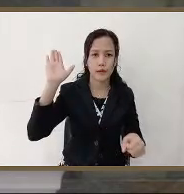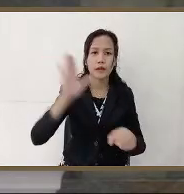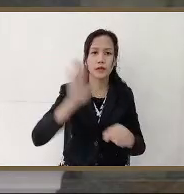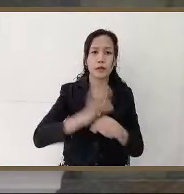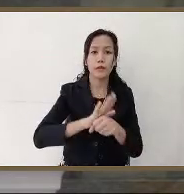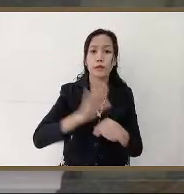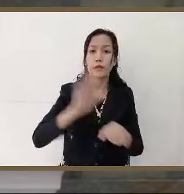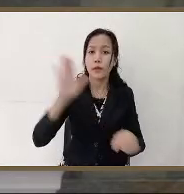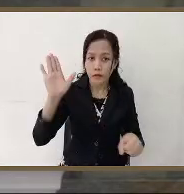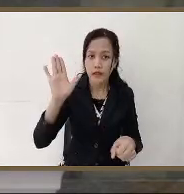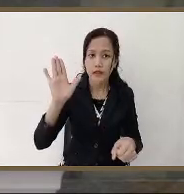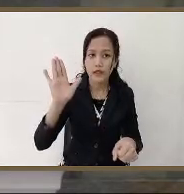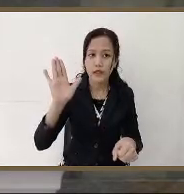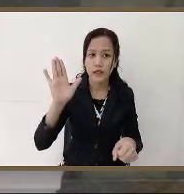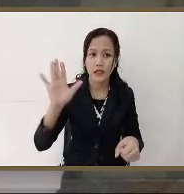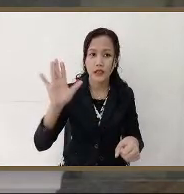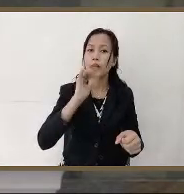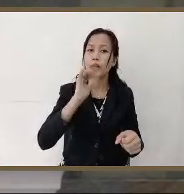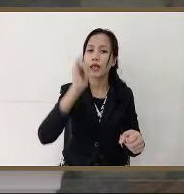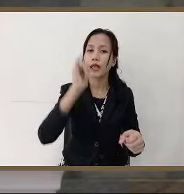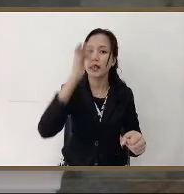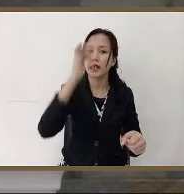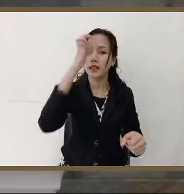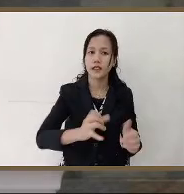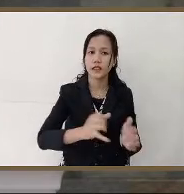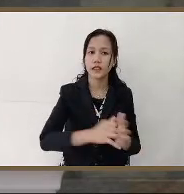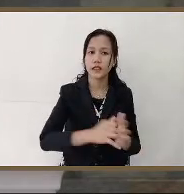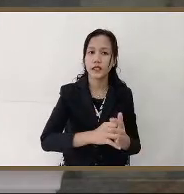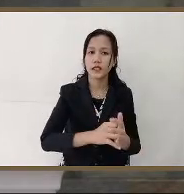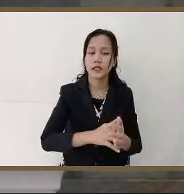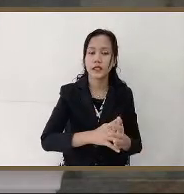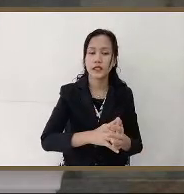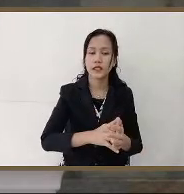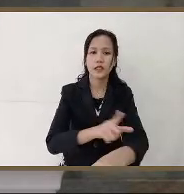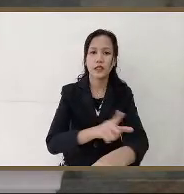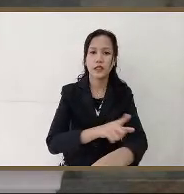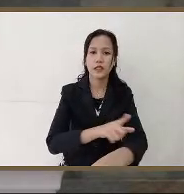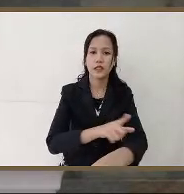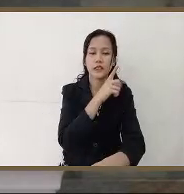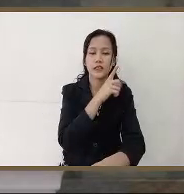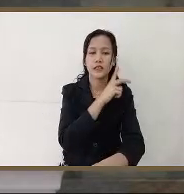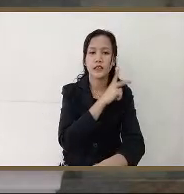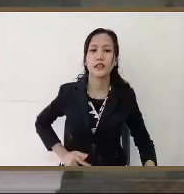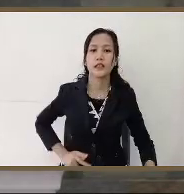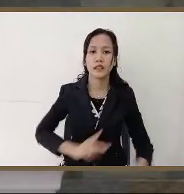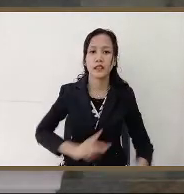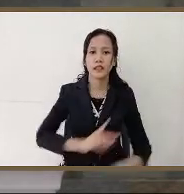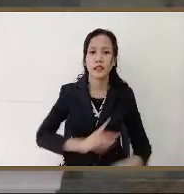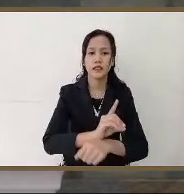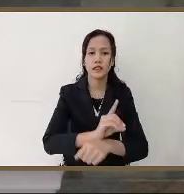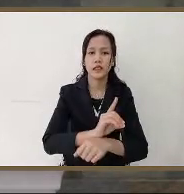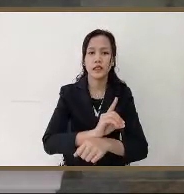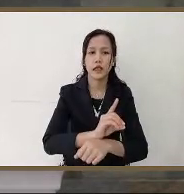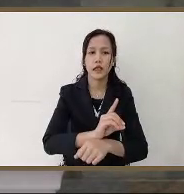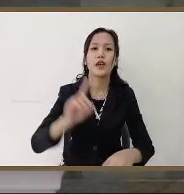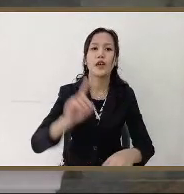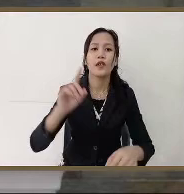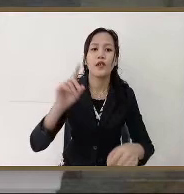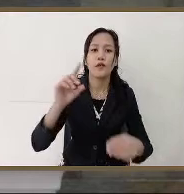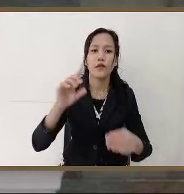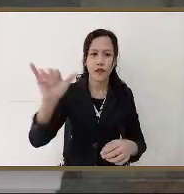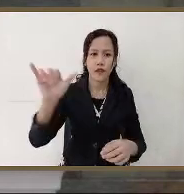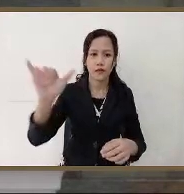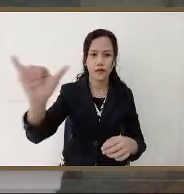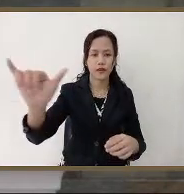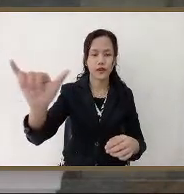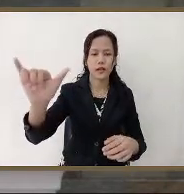will extend, na mag-extend ang David's kingdom forever. Makikita sa chapter 7, verse 12